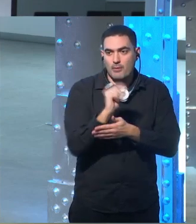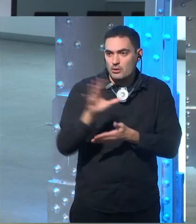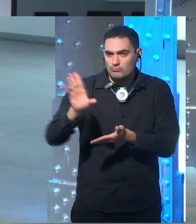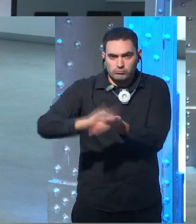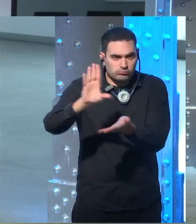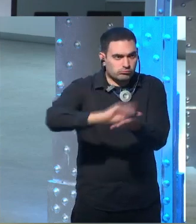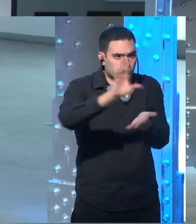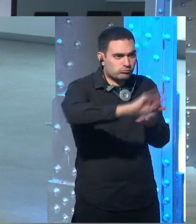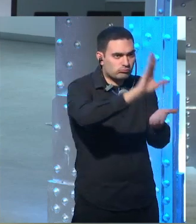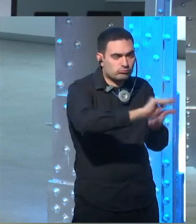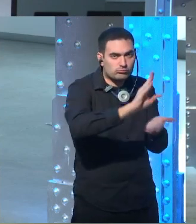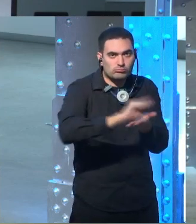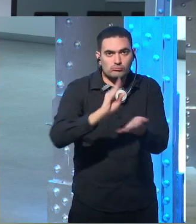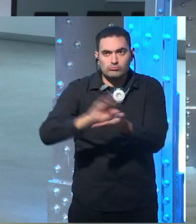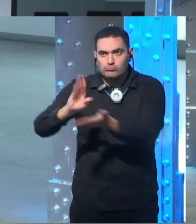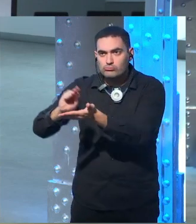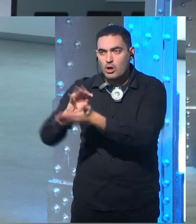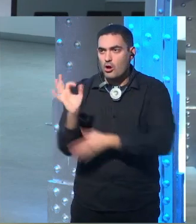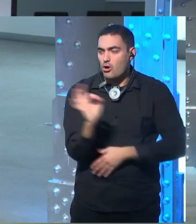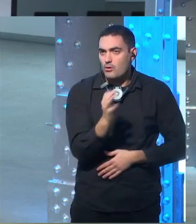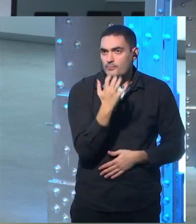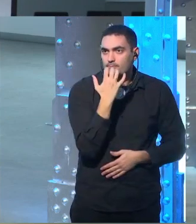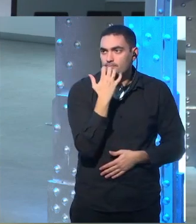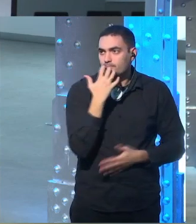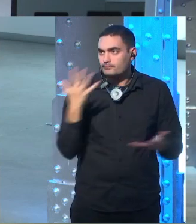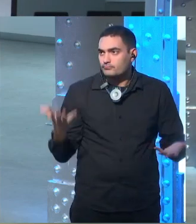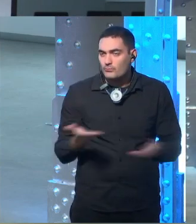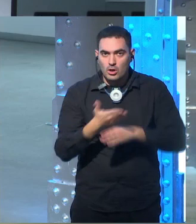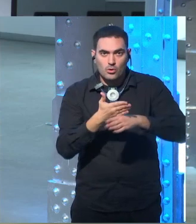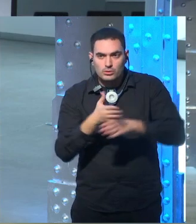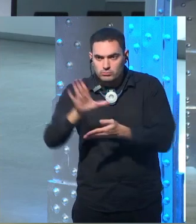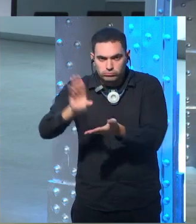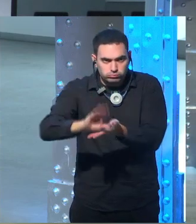forks, distinguishing plants that are dirty and need to be